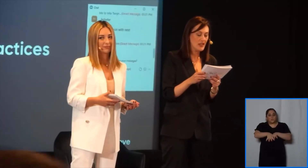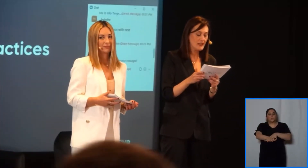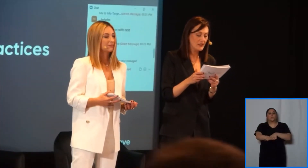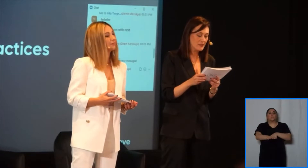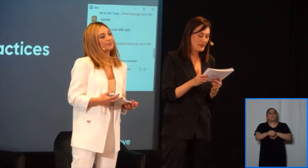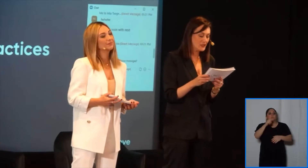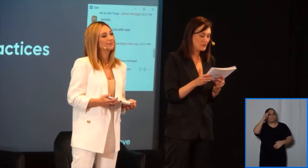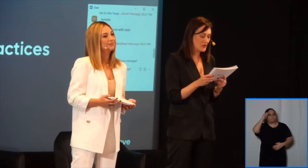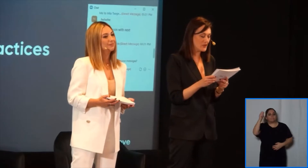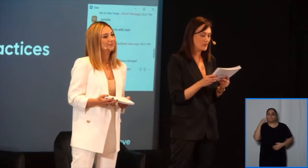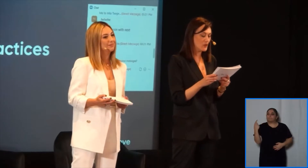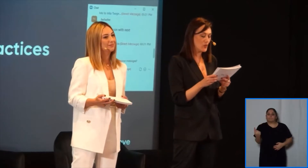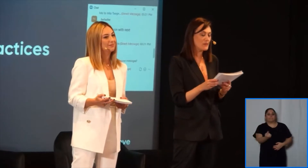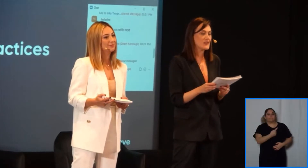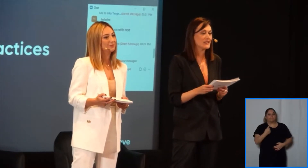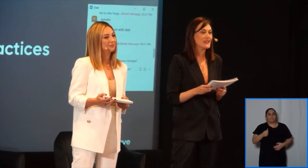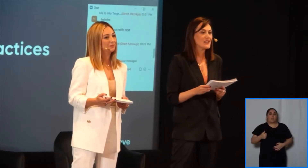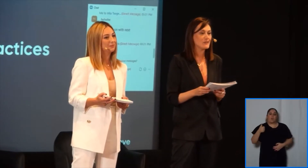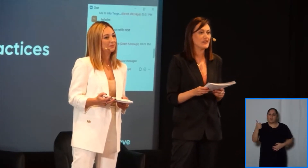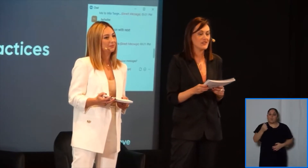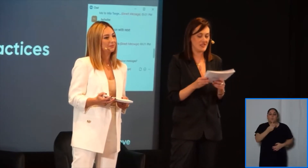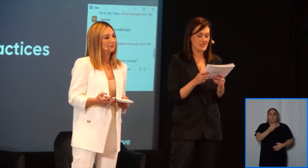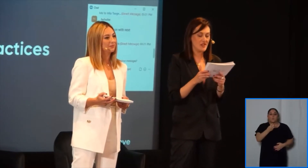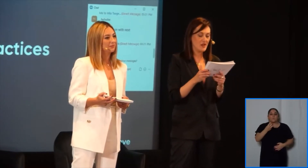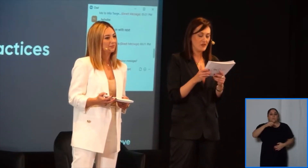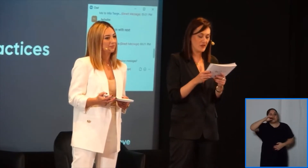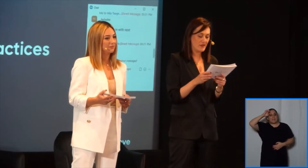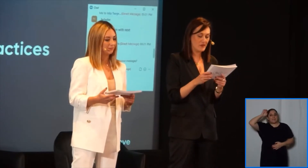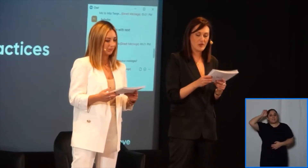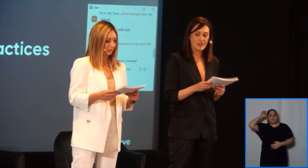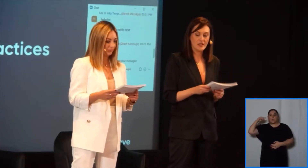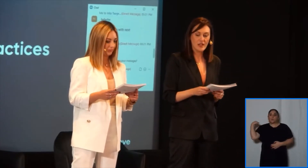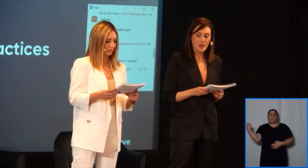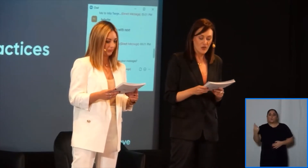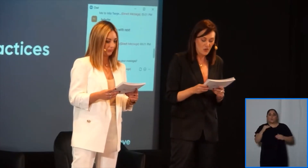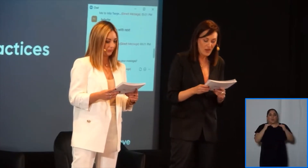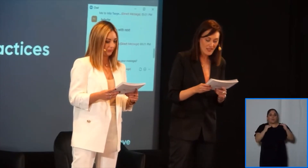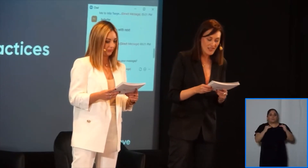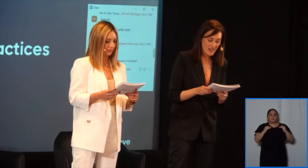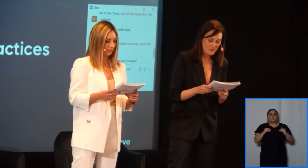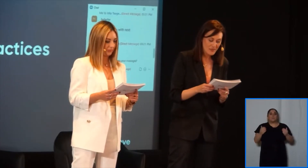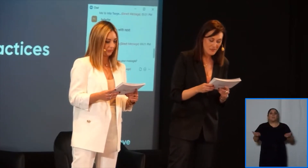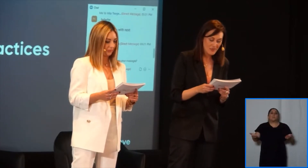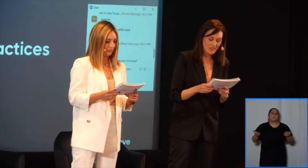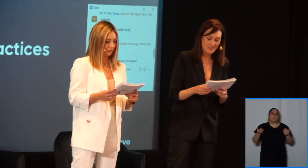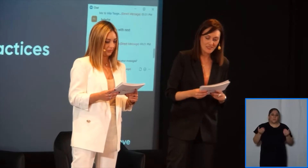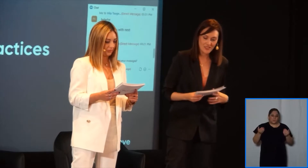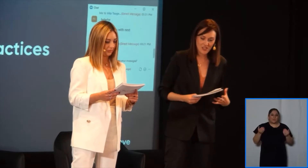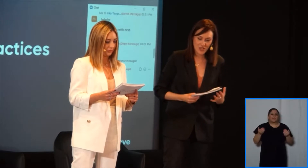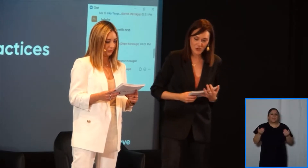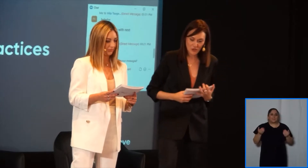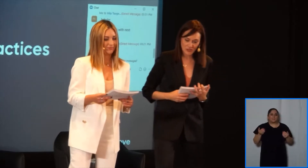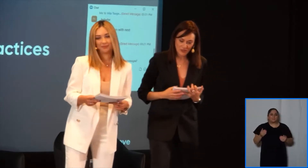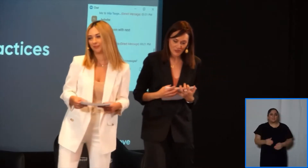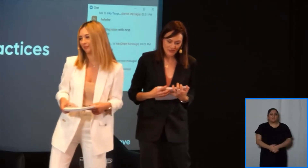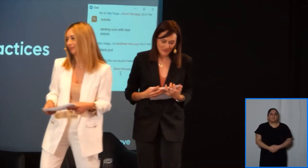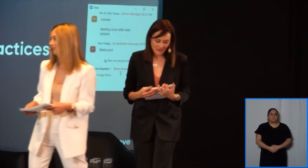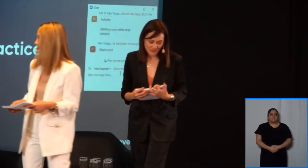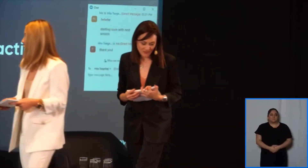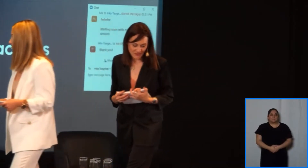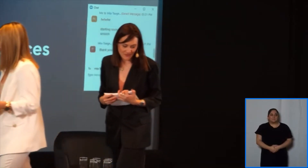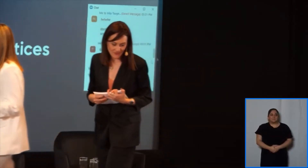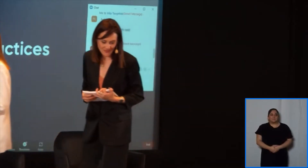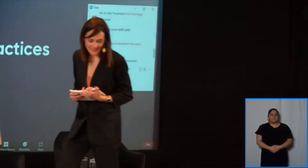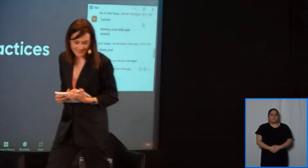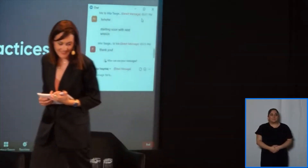ensures the best possible website experiences for everyone. Welcome, Ms. Taagehøj.